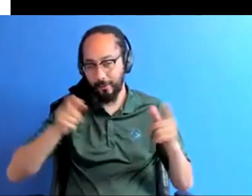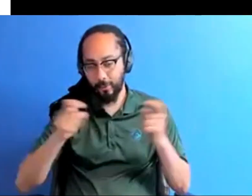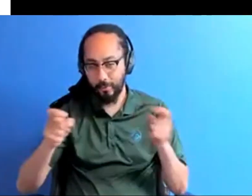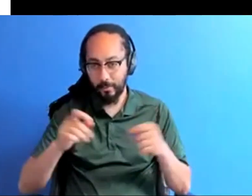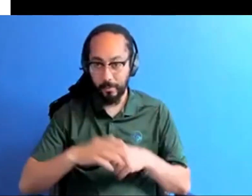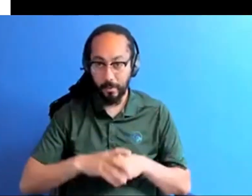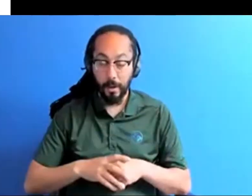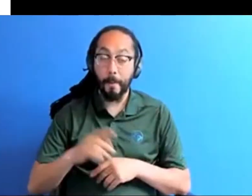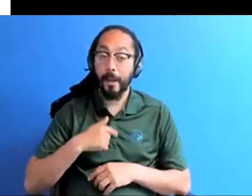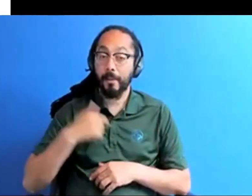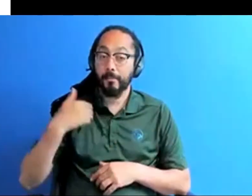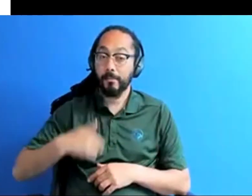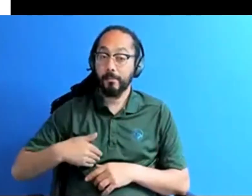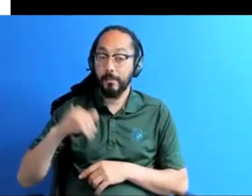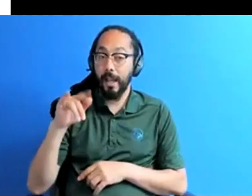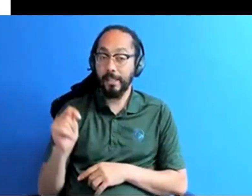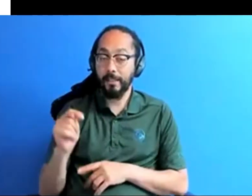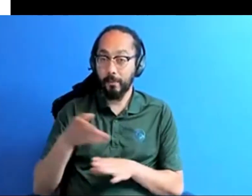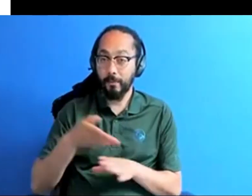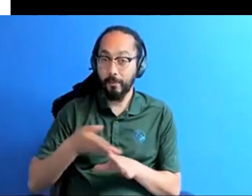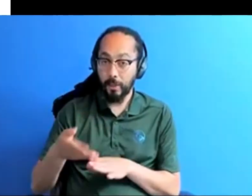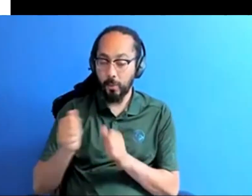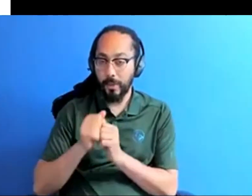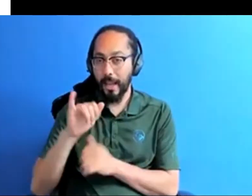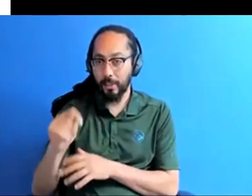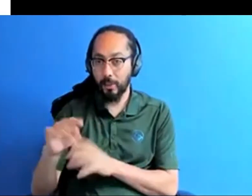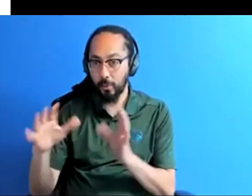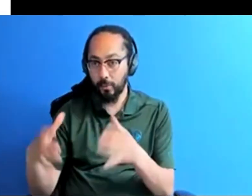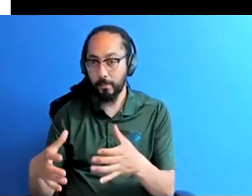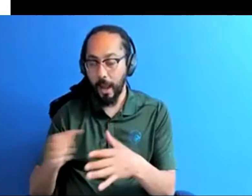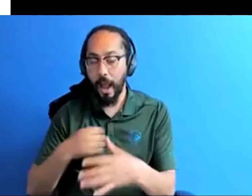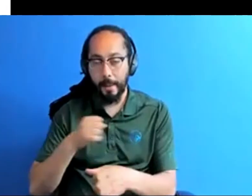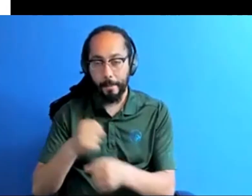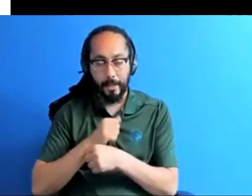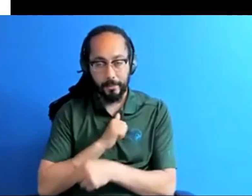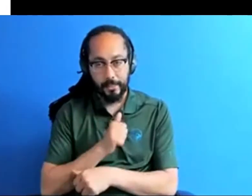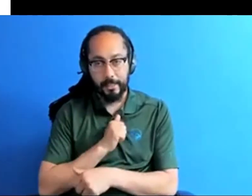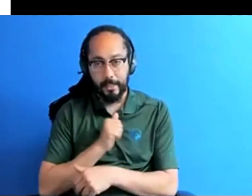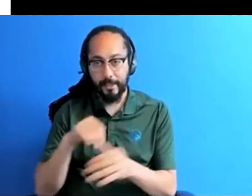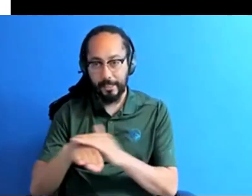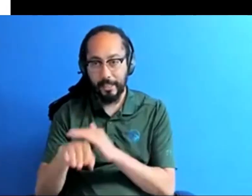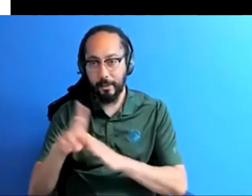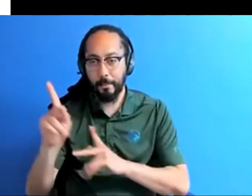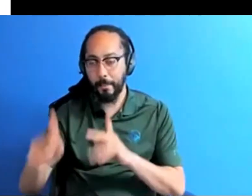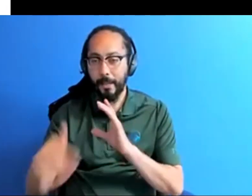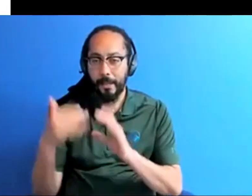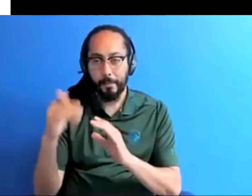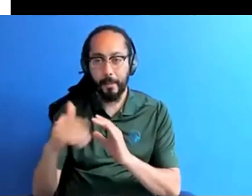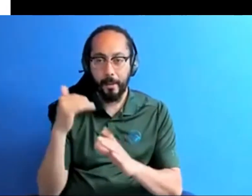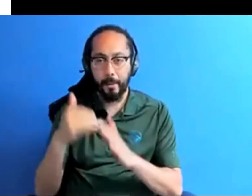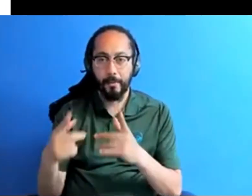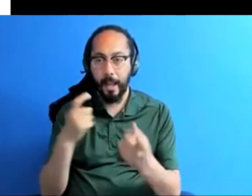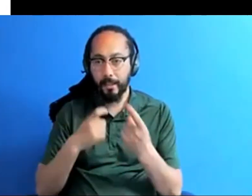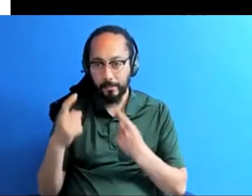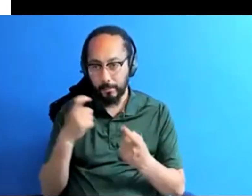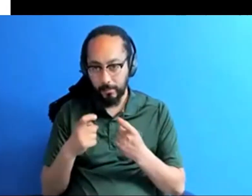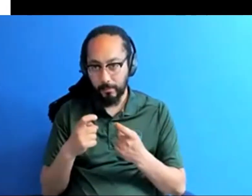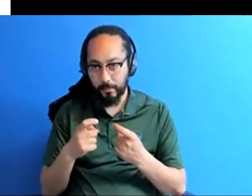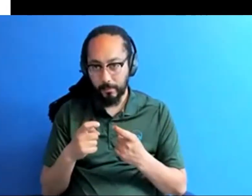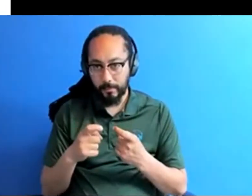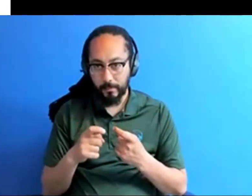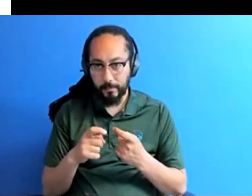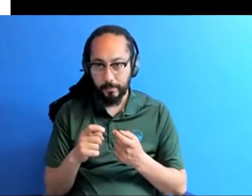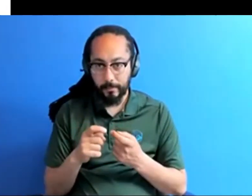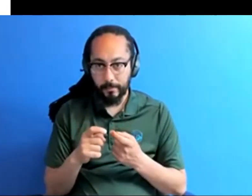IT professional with an IT group, I make myself accessible, and I've had people email me before asking me questions,